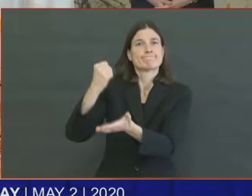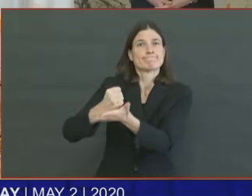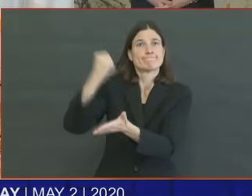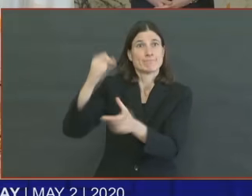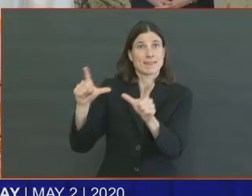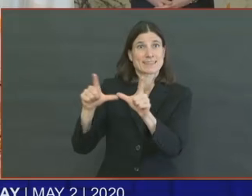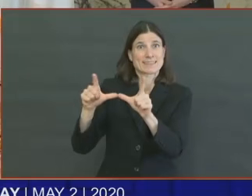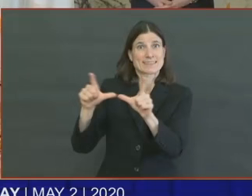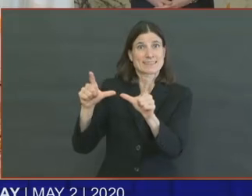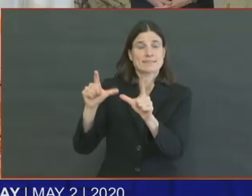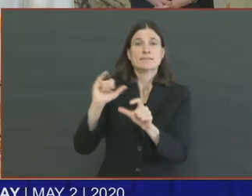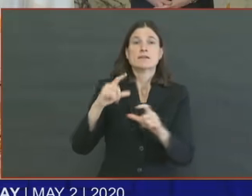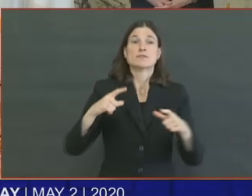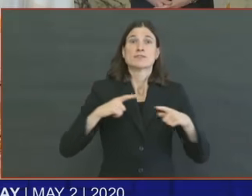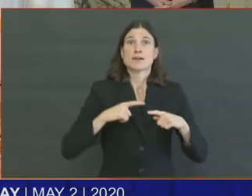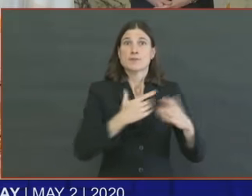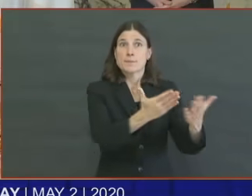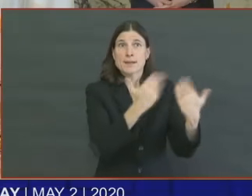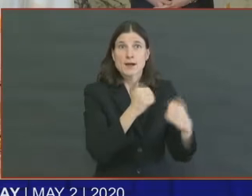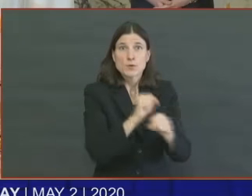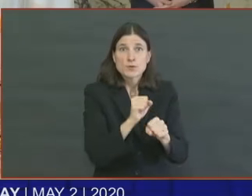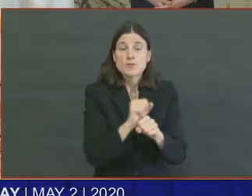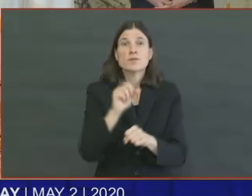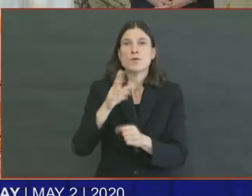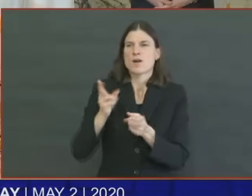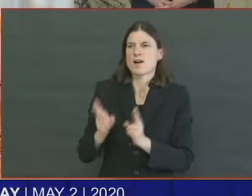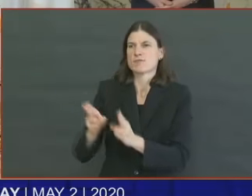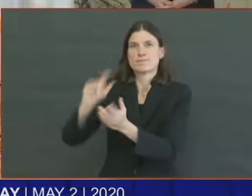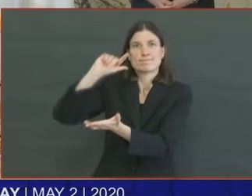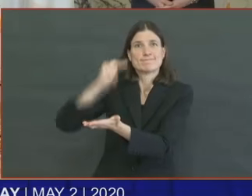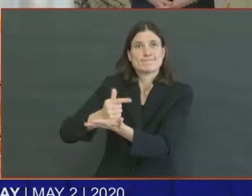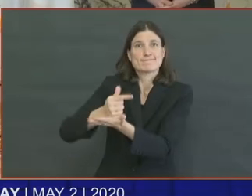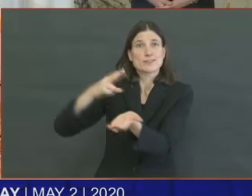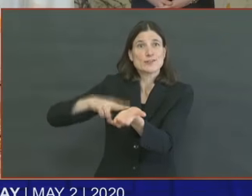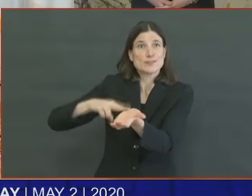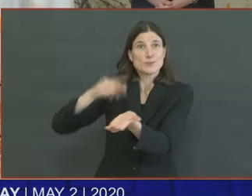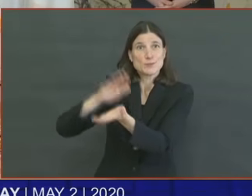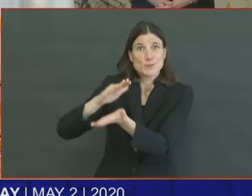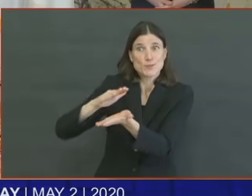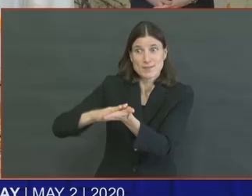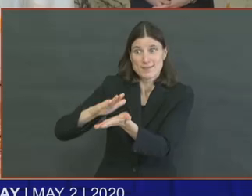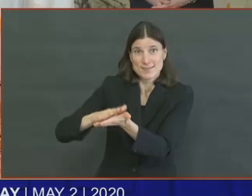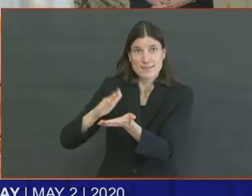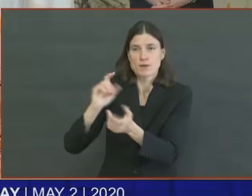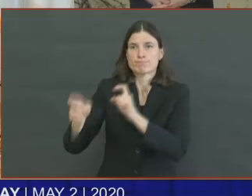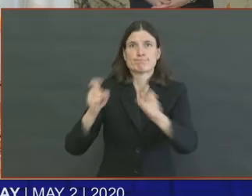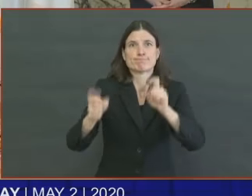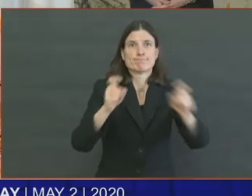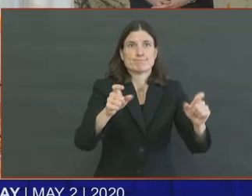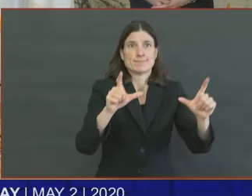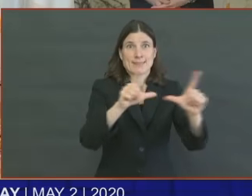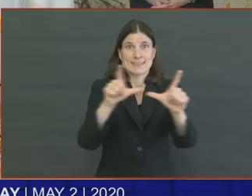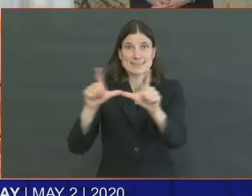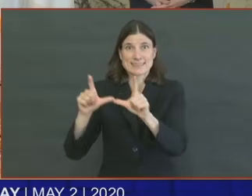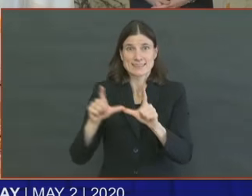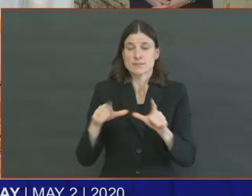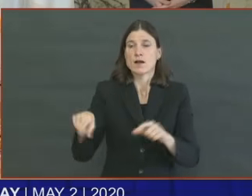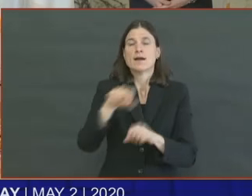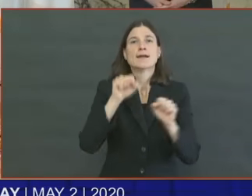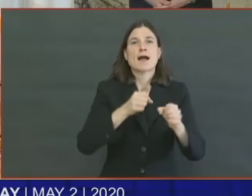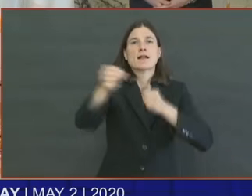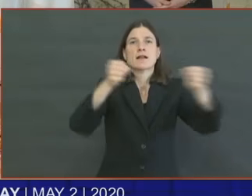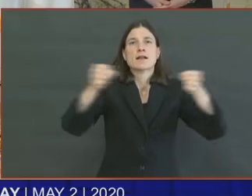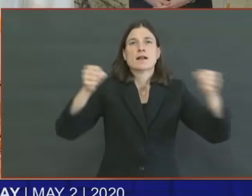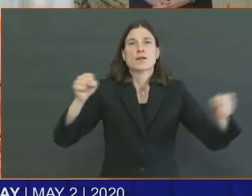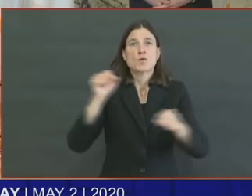critical workforce support into nursing homes and other congregate living settings. We are